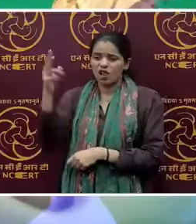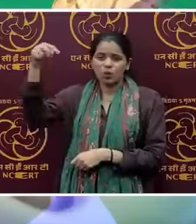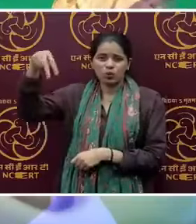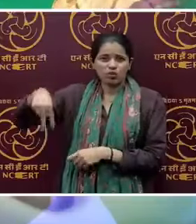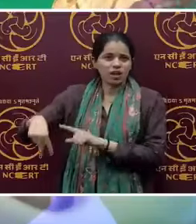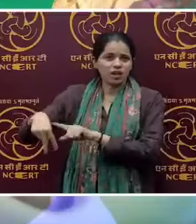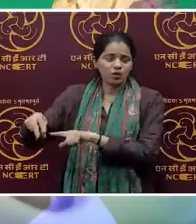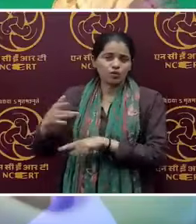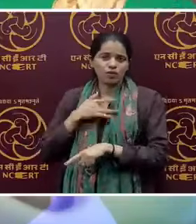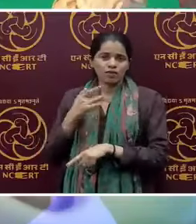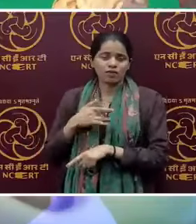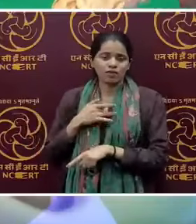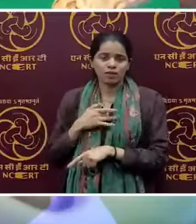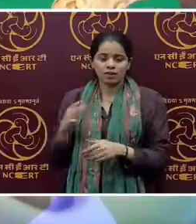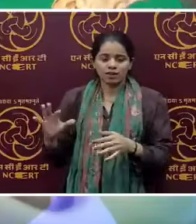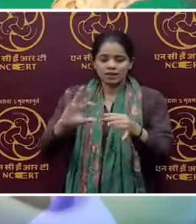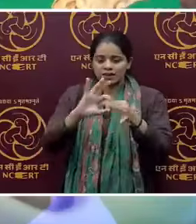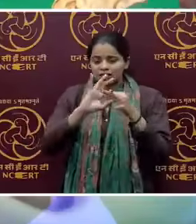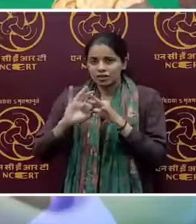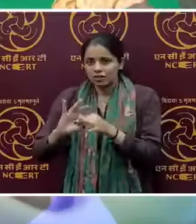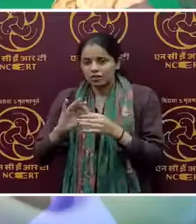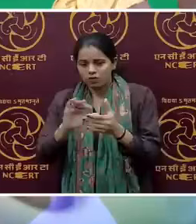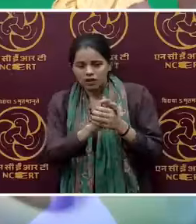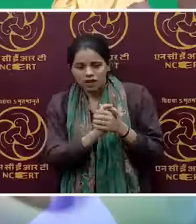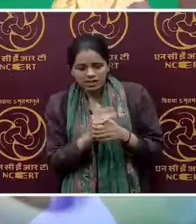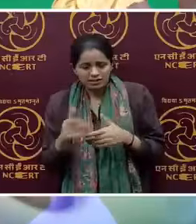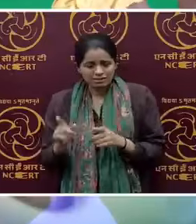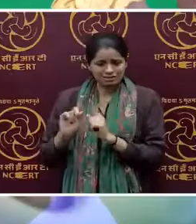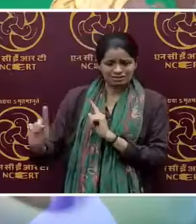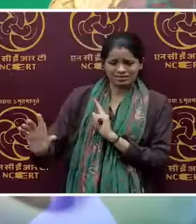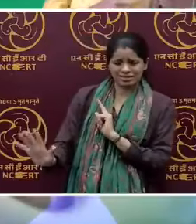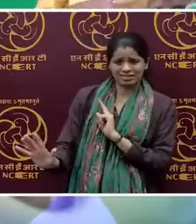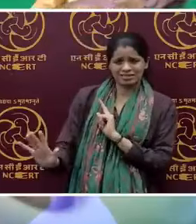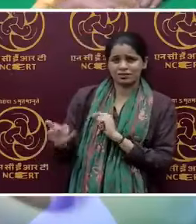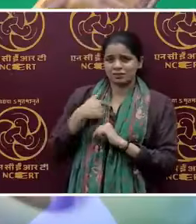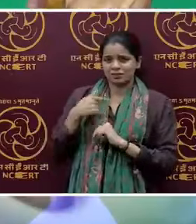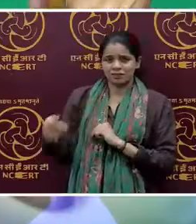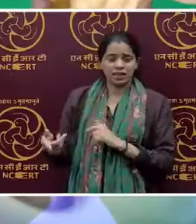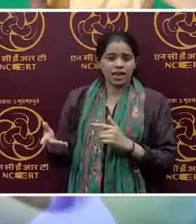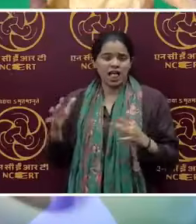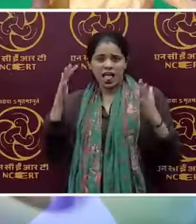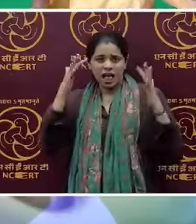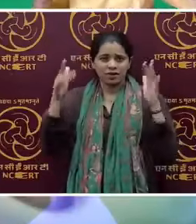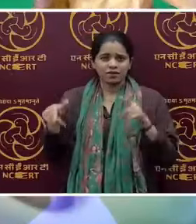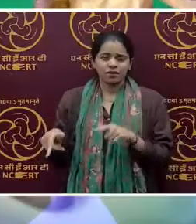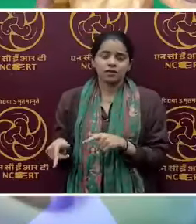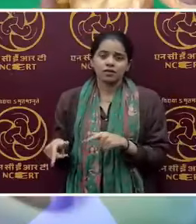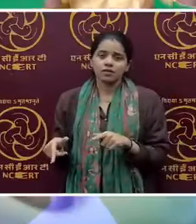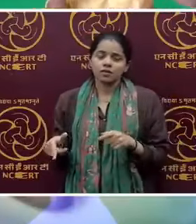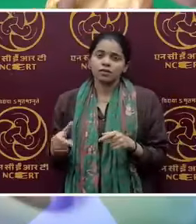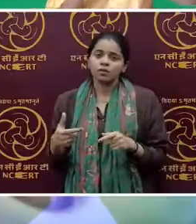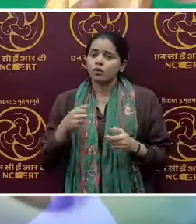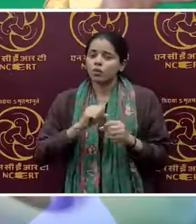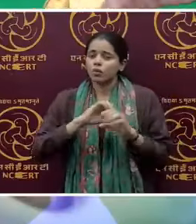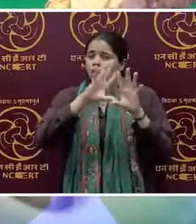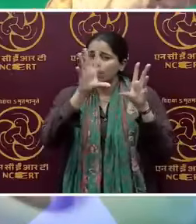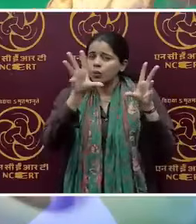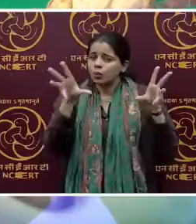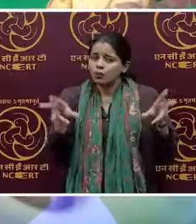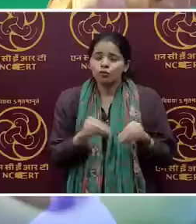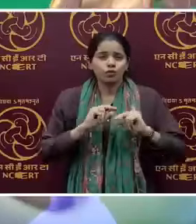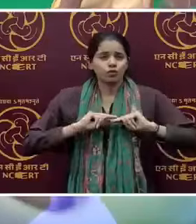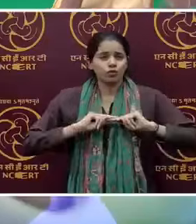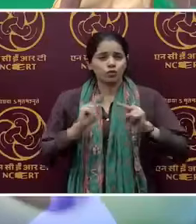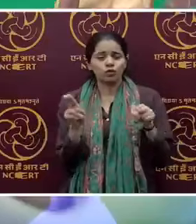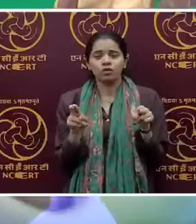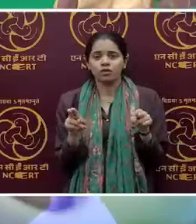try to associate and become friends with them. So it is a very everything is so holistic, because it